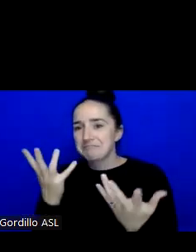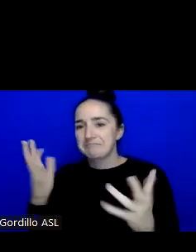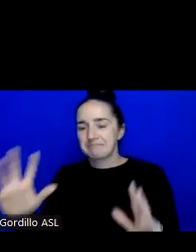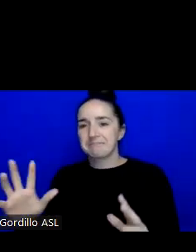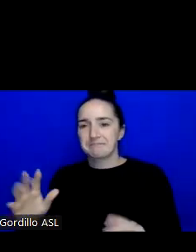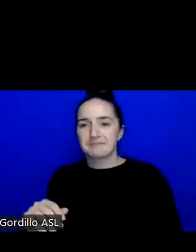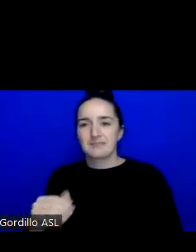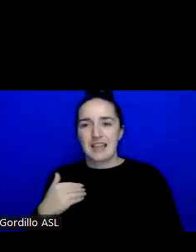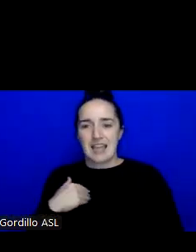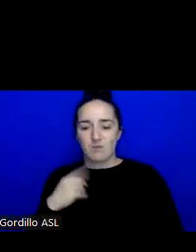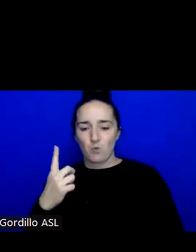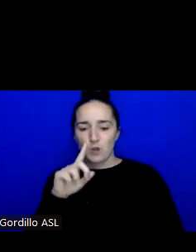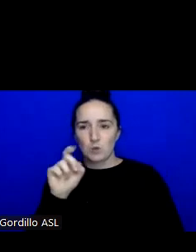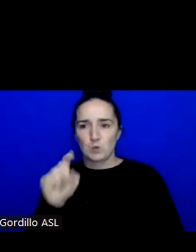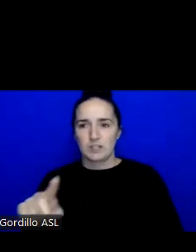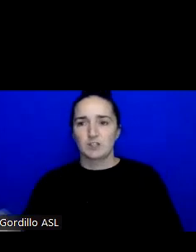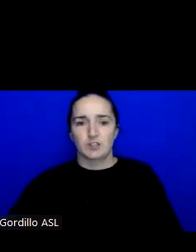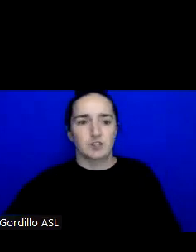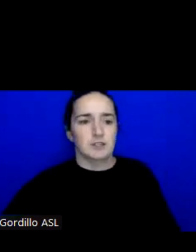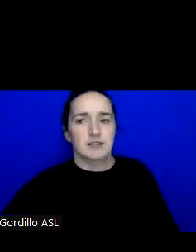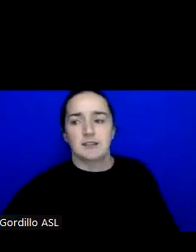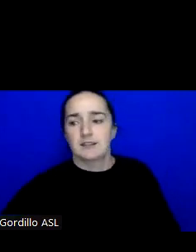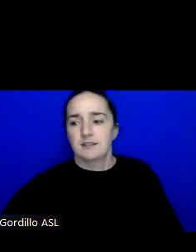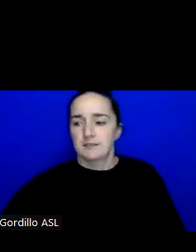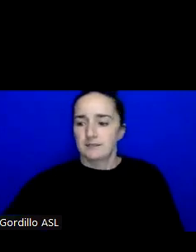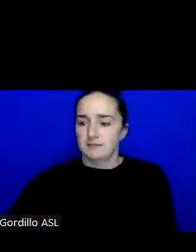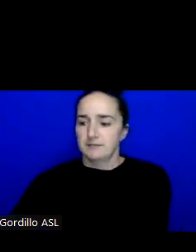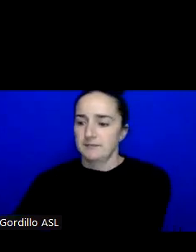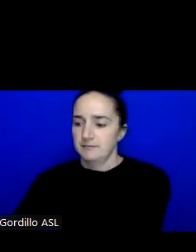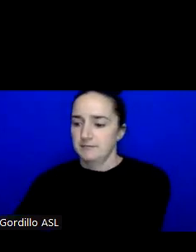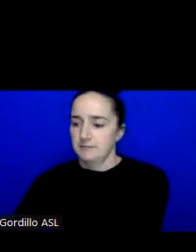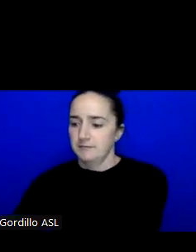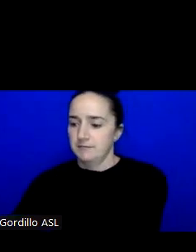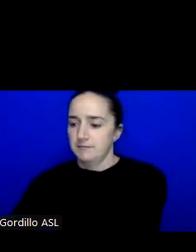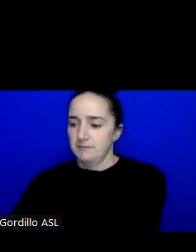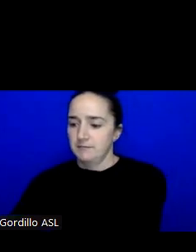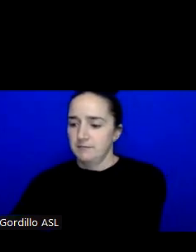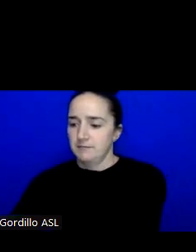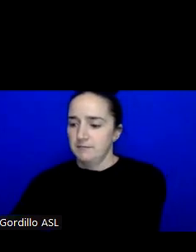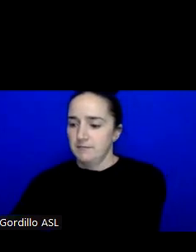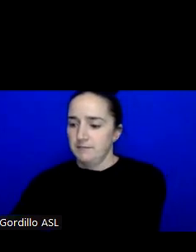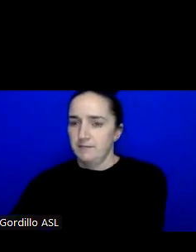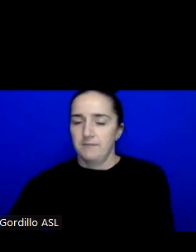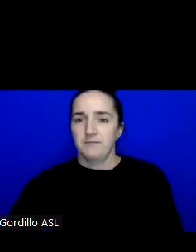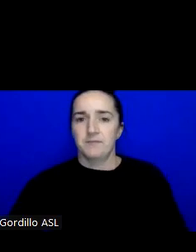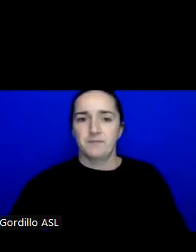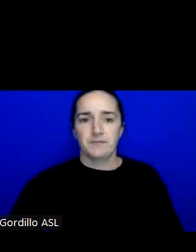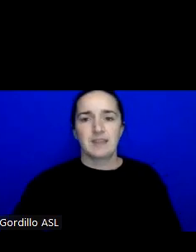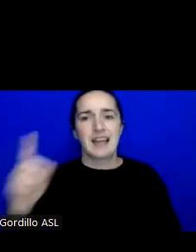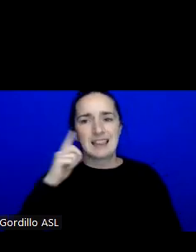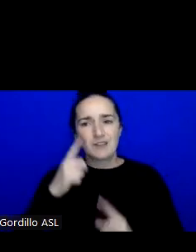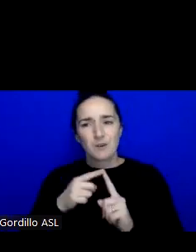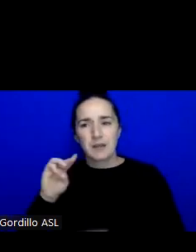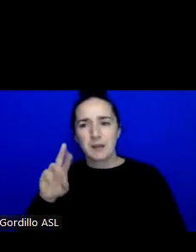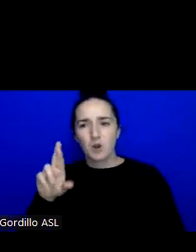And we do have one question that was in the chat. And the question is, and I think this is from the